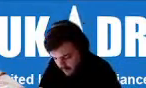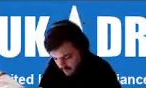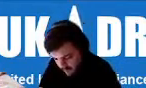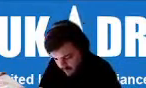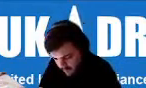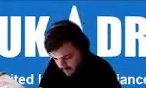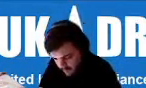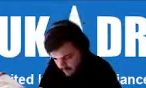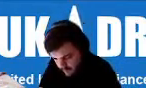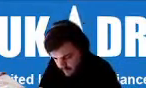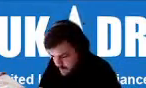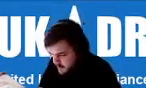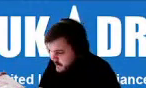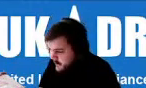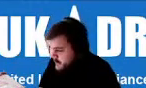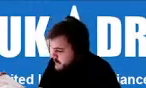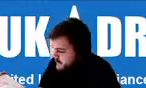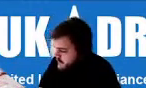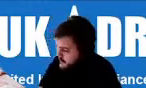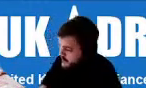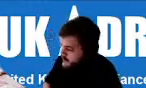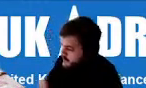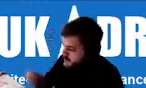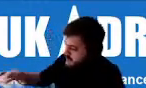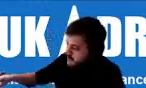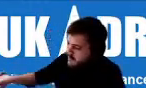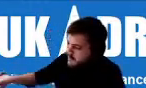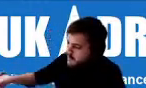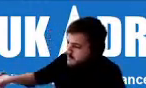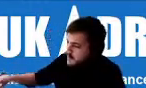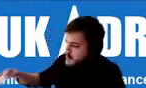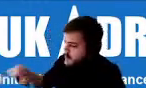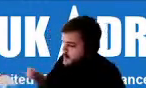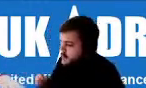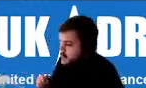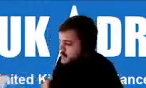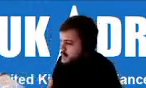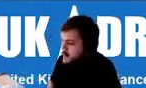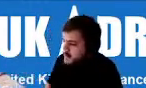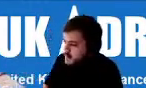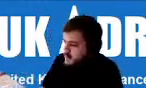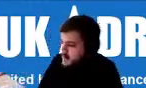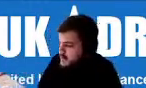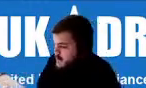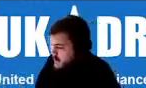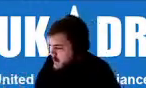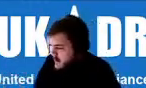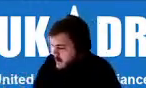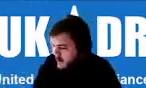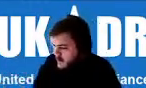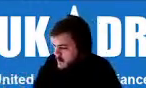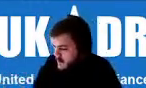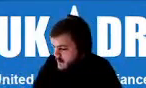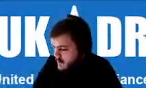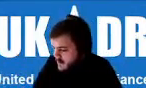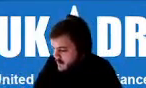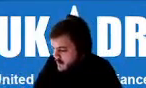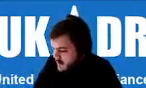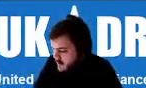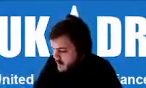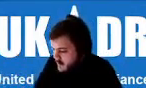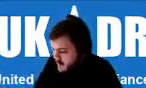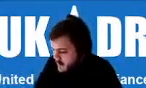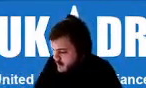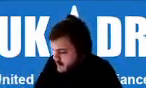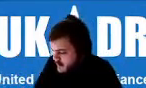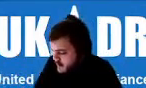in my mind, acceptable that the National Risk Register and National Resilience Framework in Britain ignore this. These are